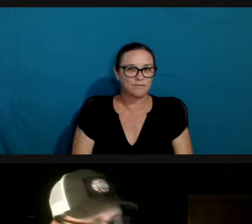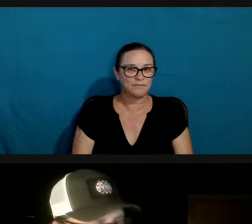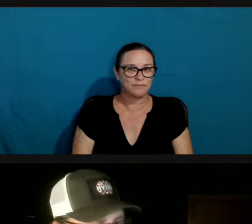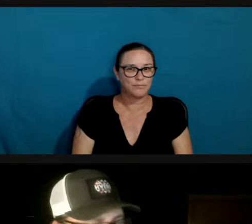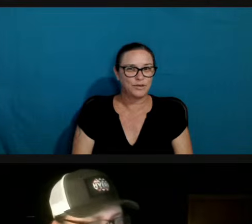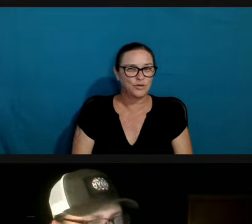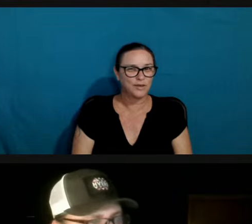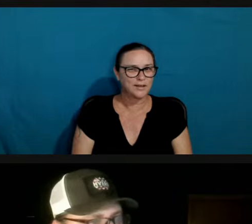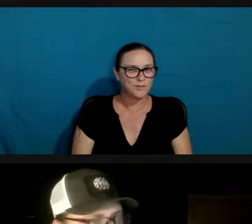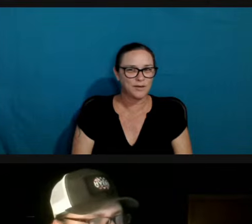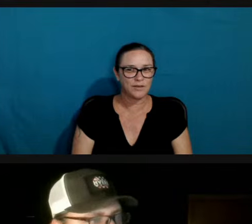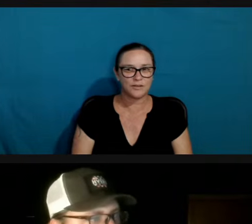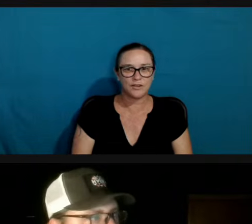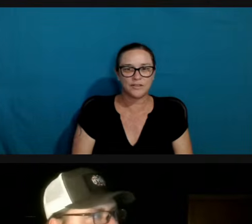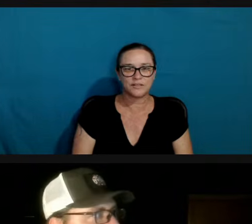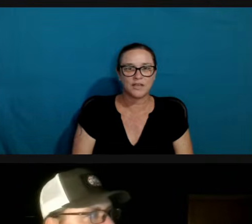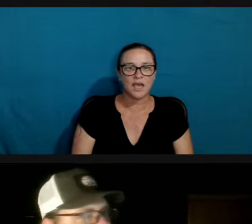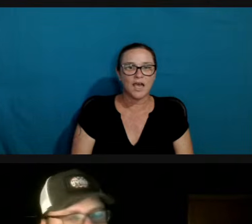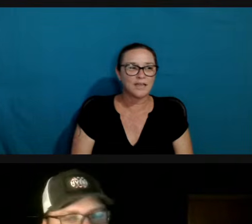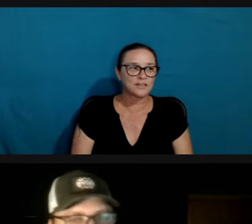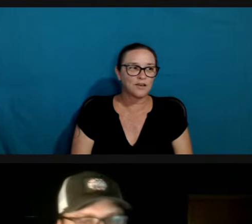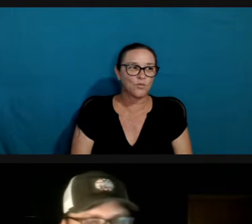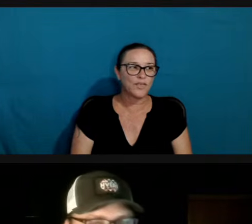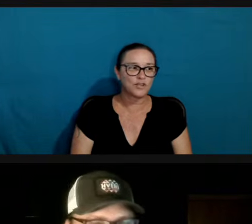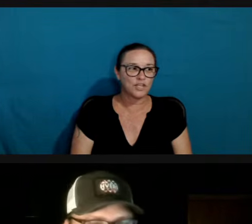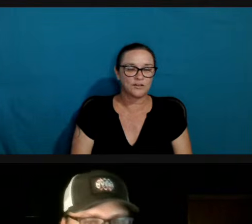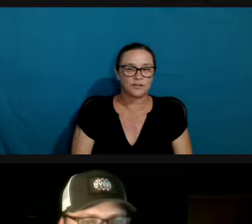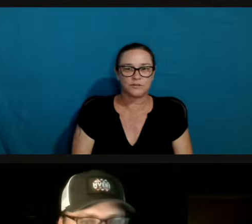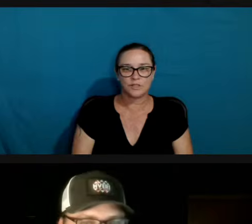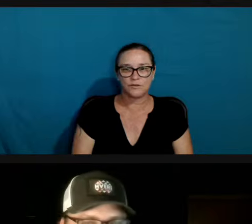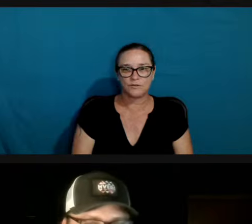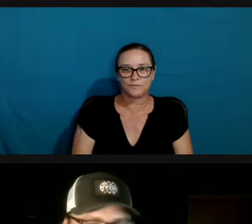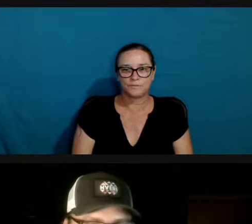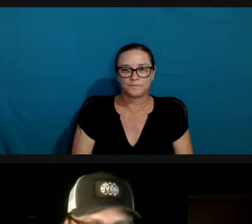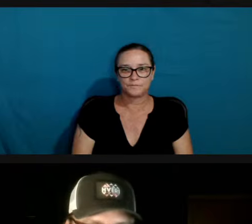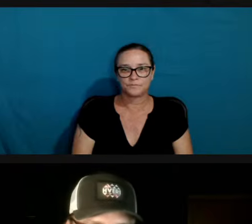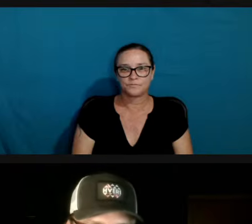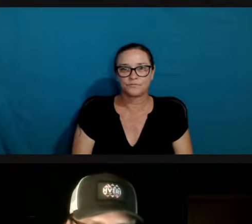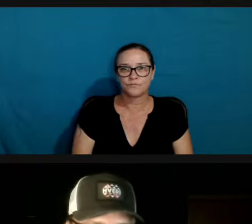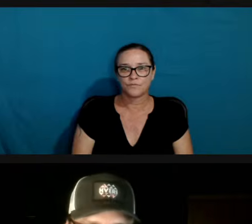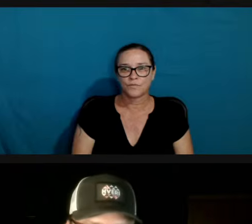Oh, all right. So we had a exciting